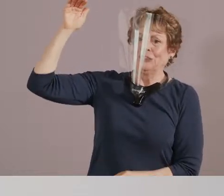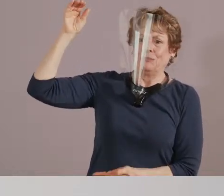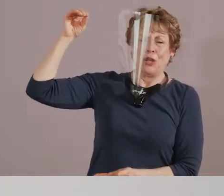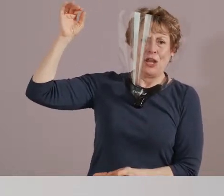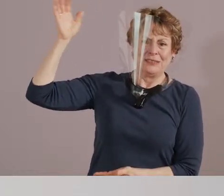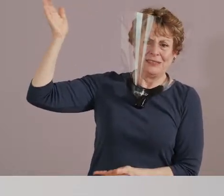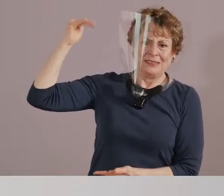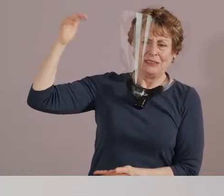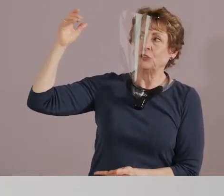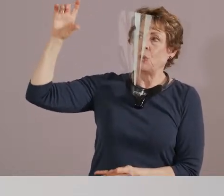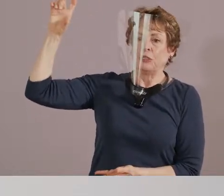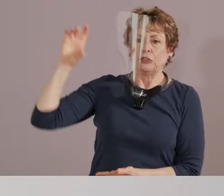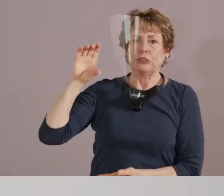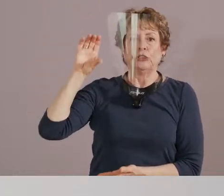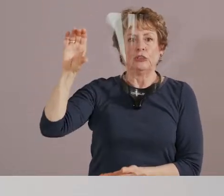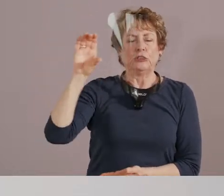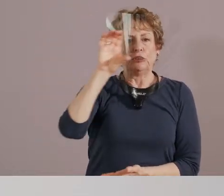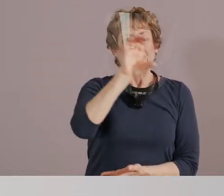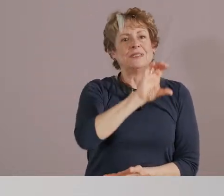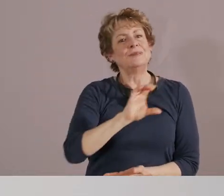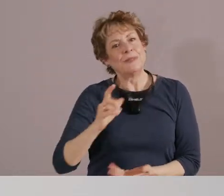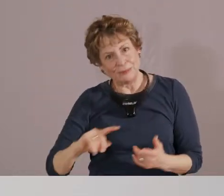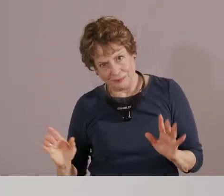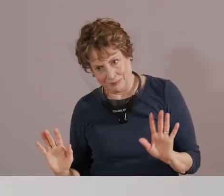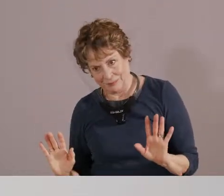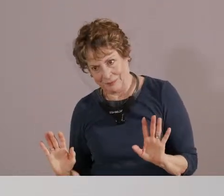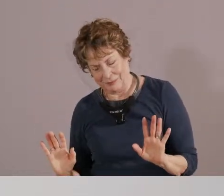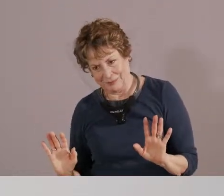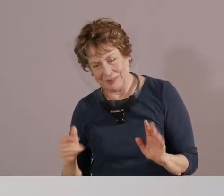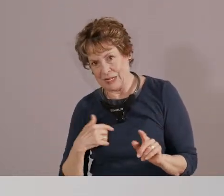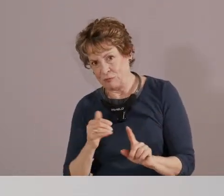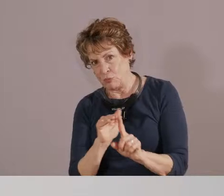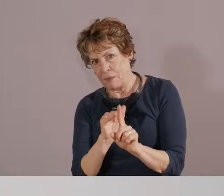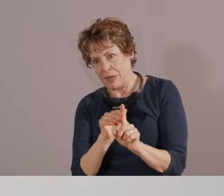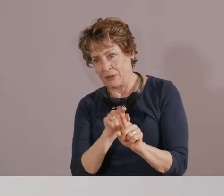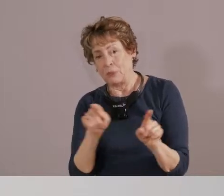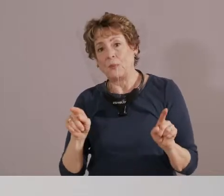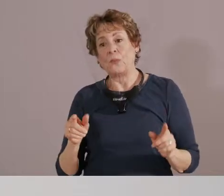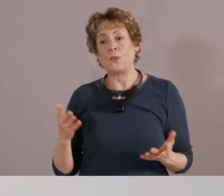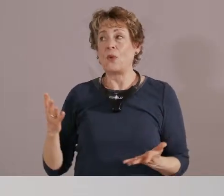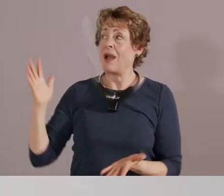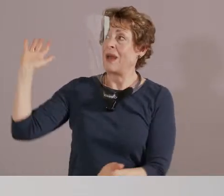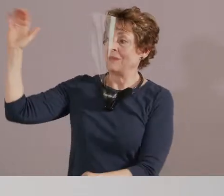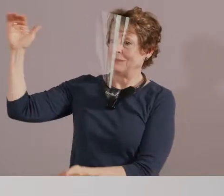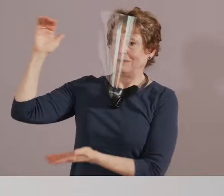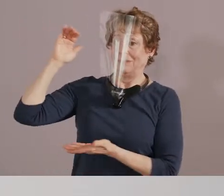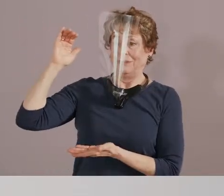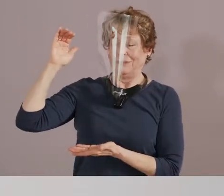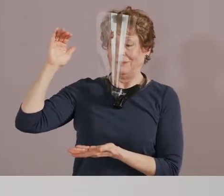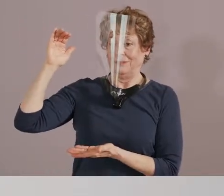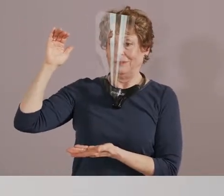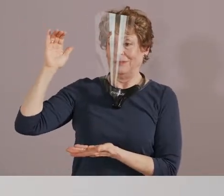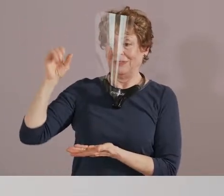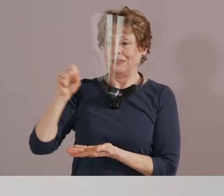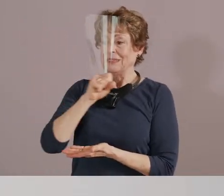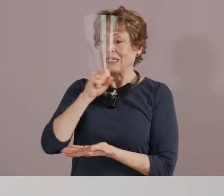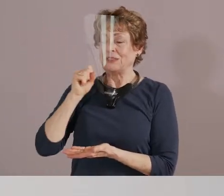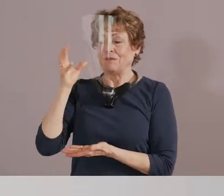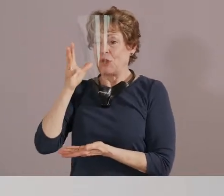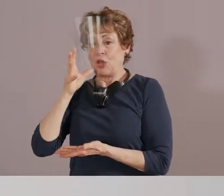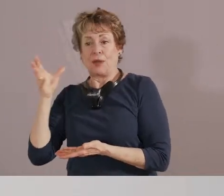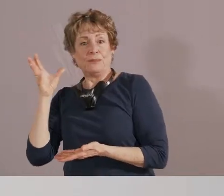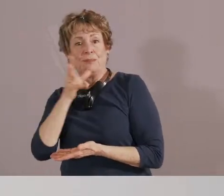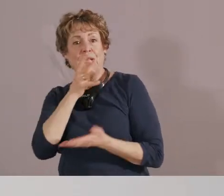everybody is that the allocation for State Farm Stadium is not cutting in to other counties'